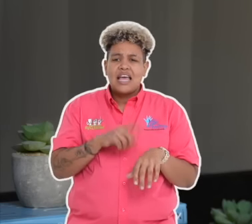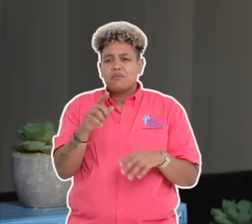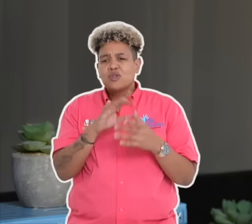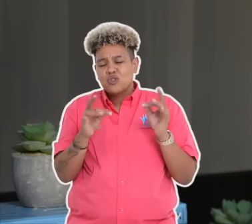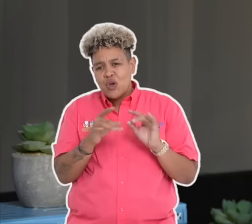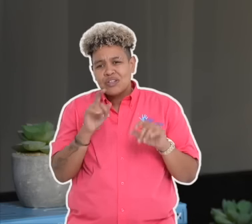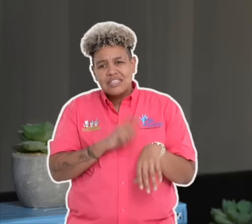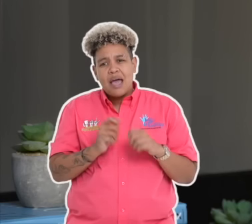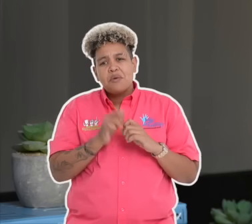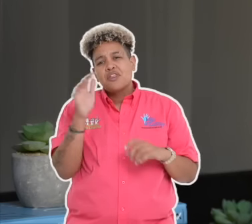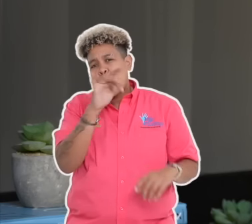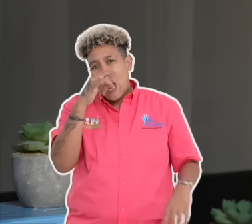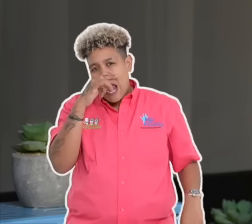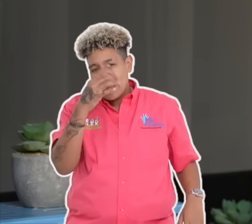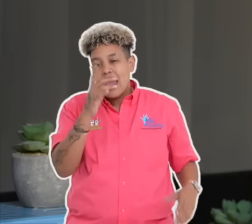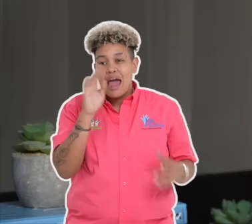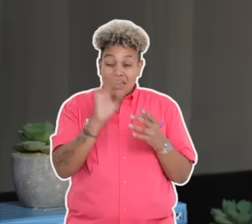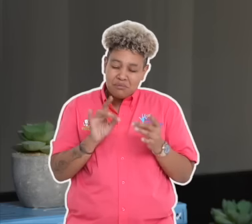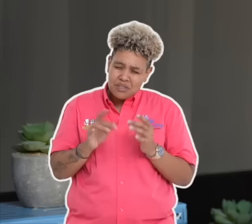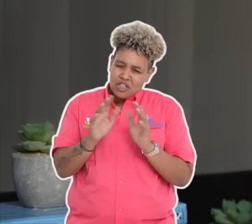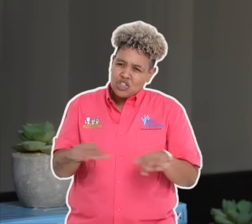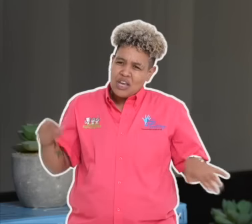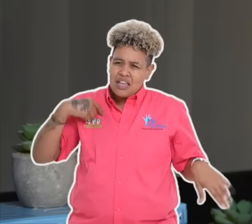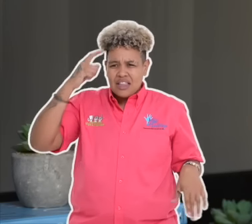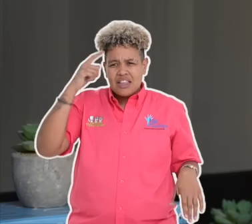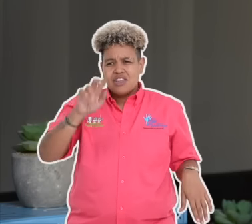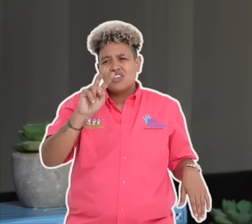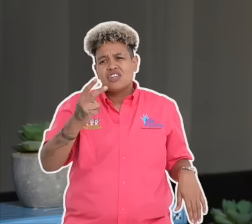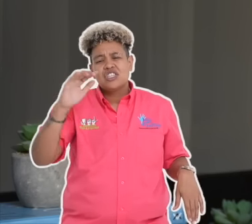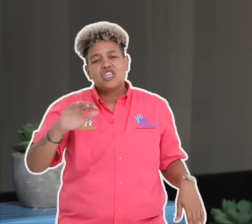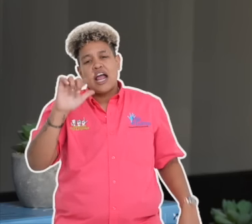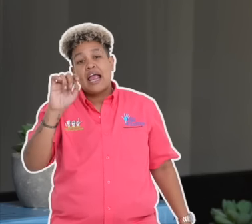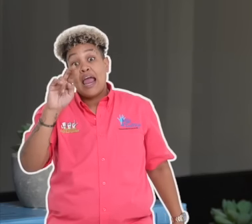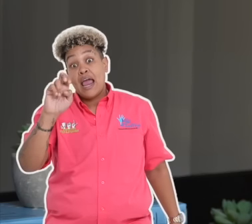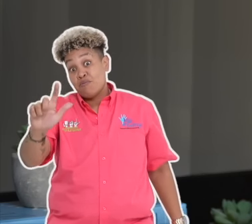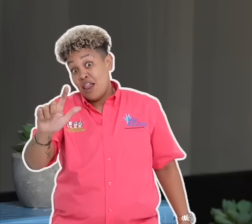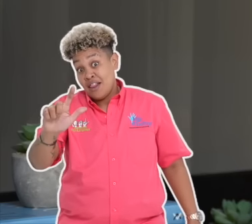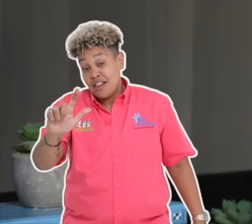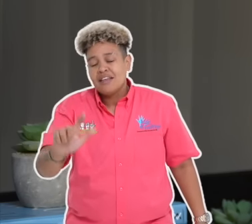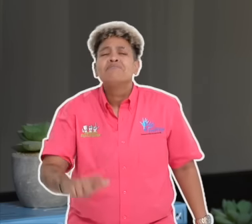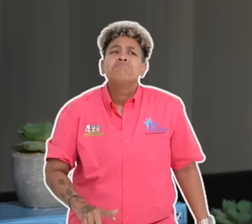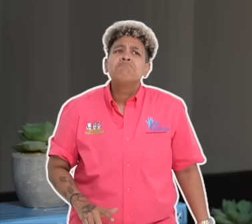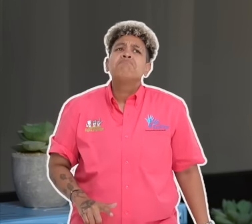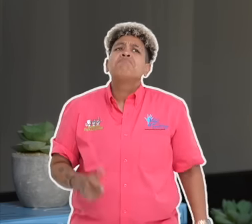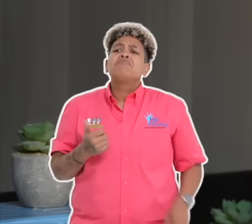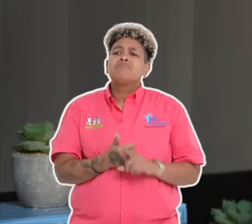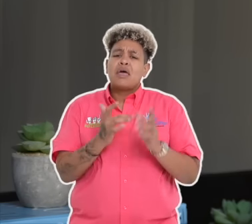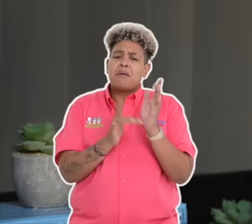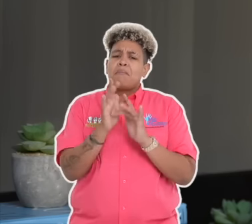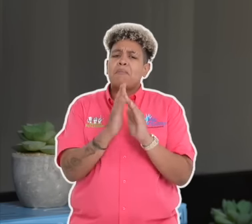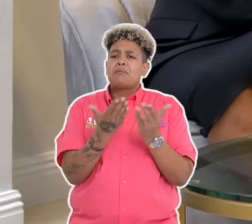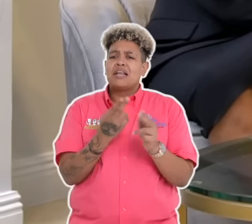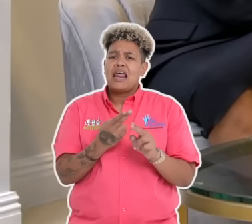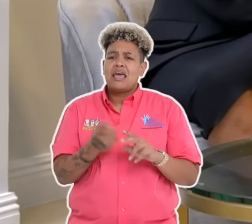time, your story time with your kids. And speaking of kids, I believe your second child, Gabriel, which is a